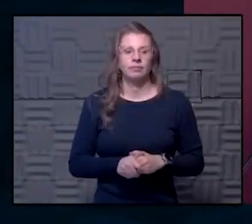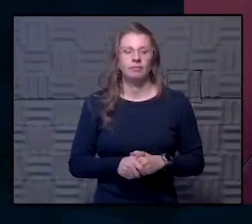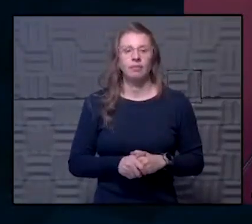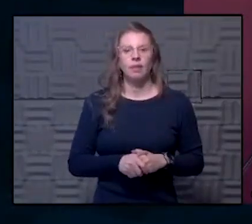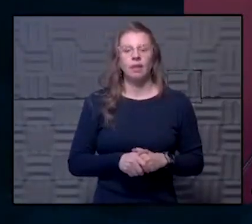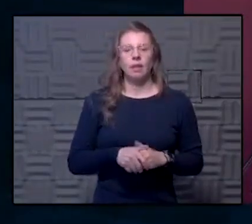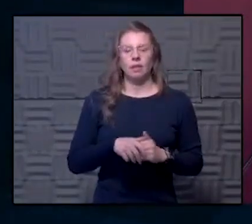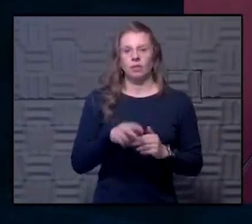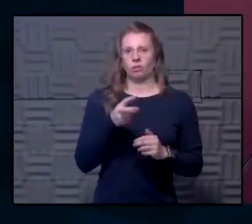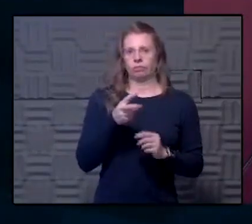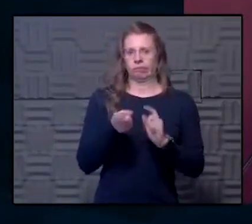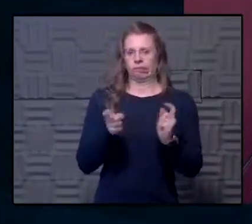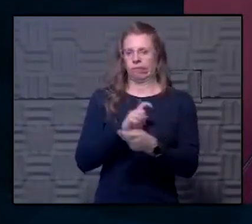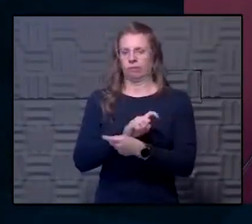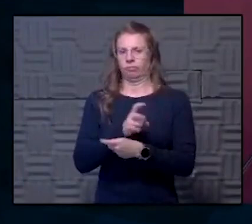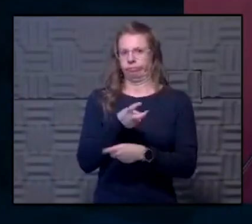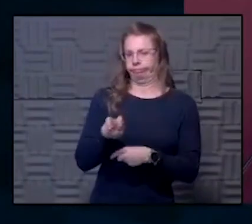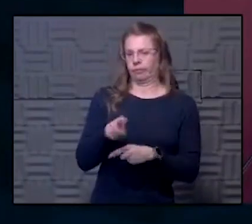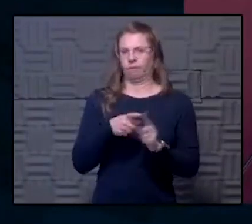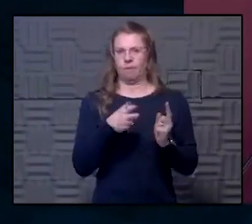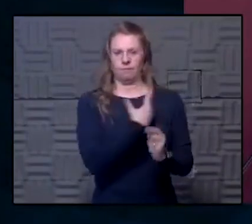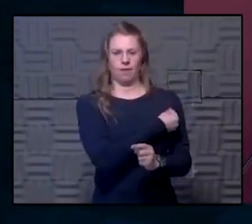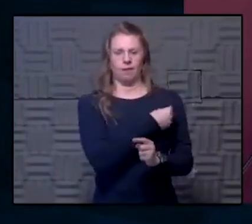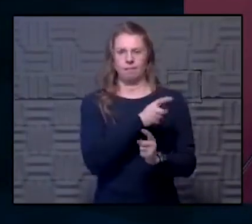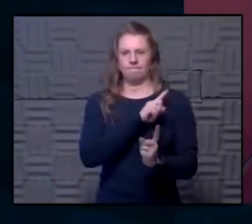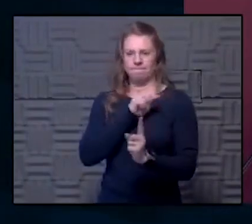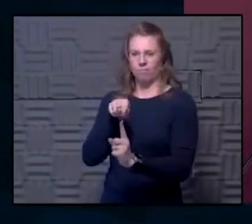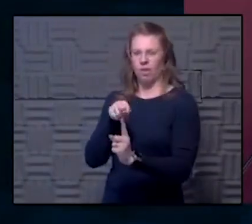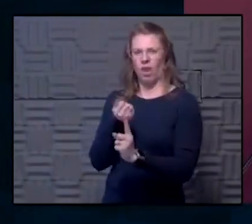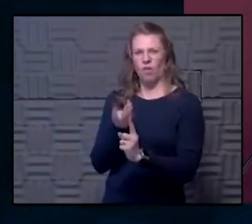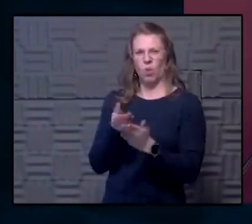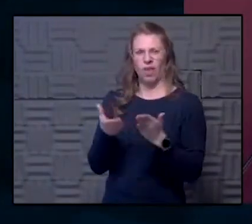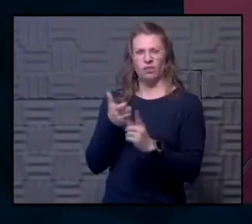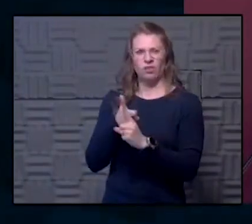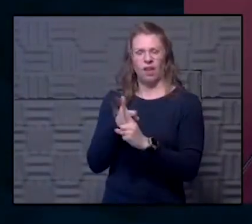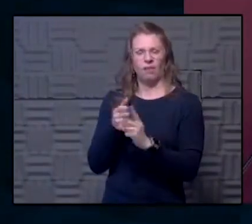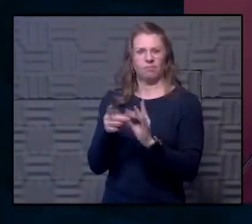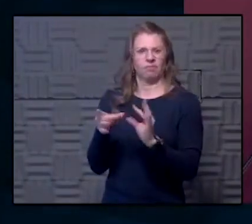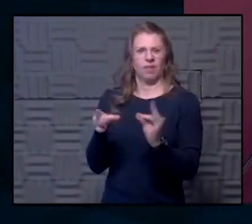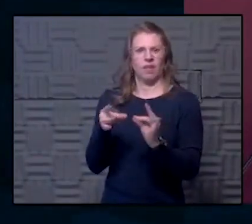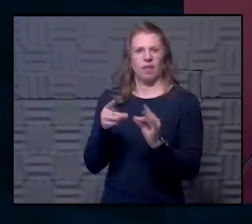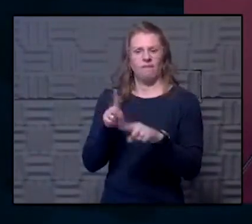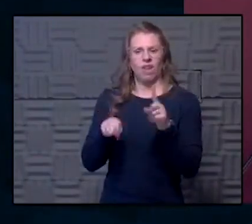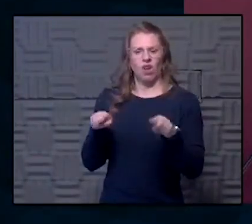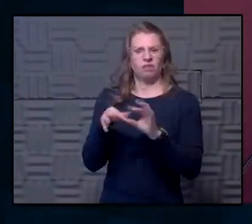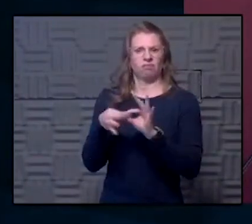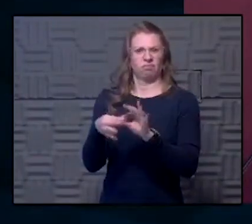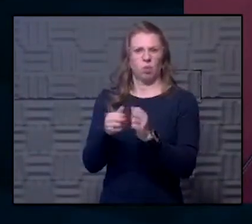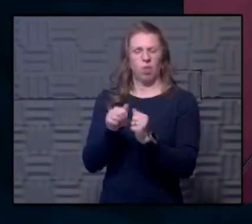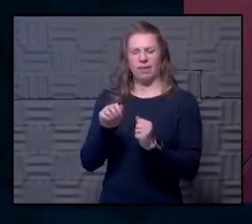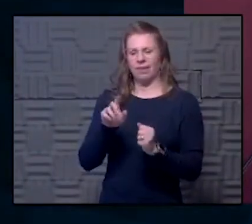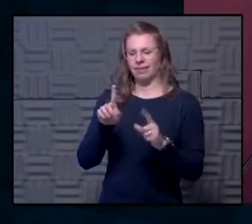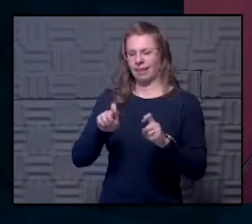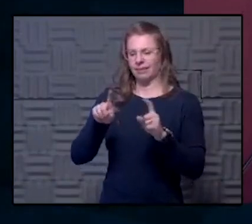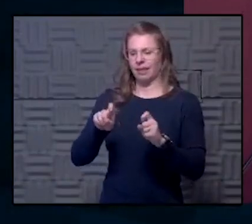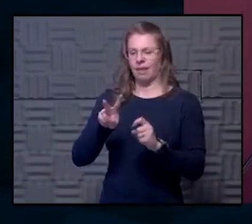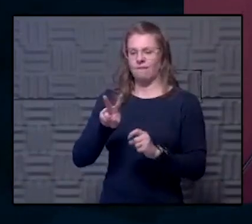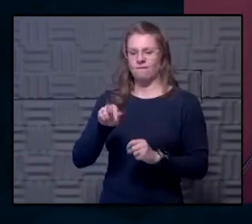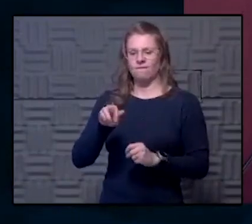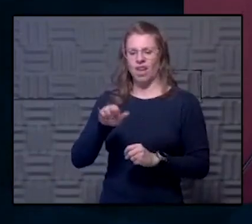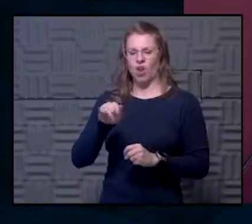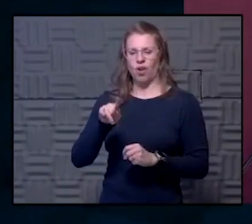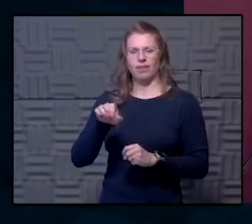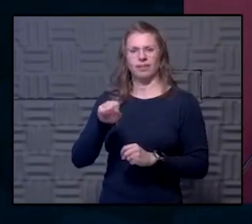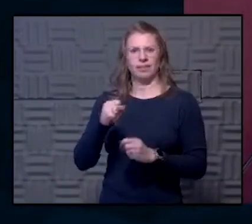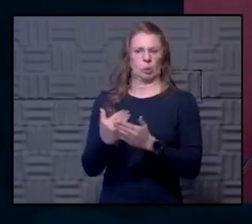If we pivot for just a second from the vaccine back to a couple of things you mentioned around variants and testing. First of all,